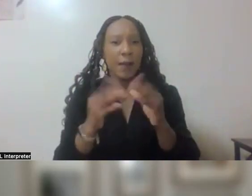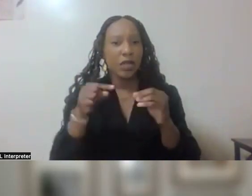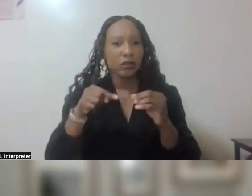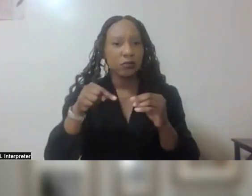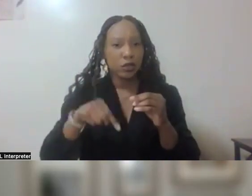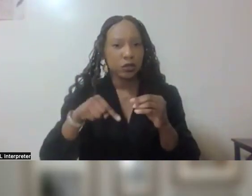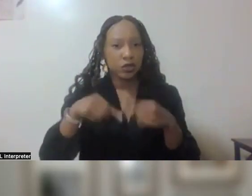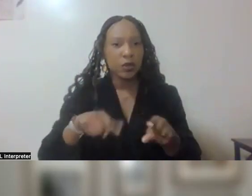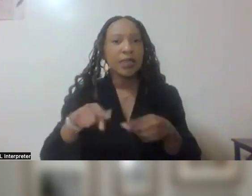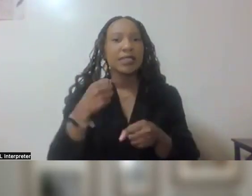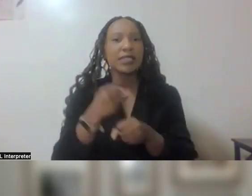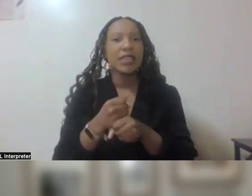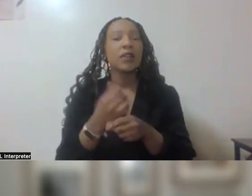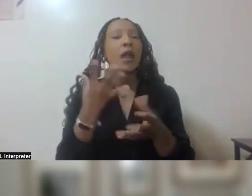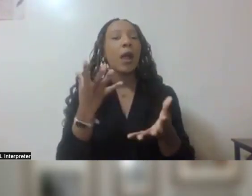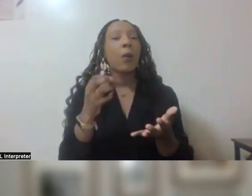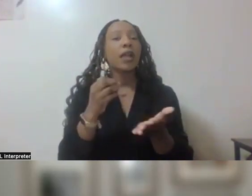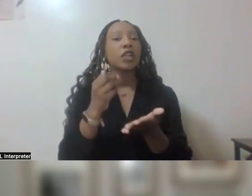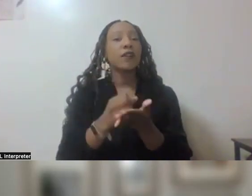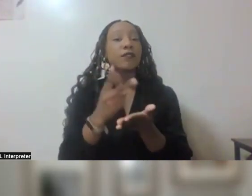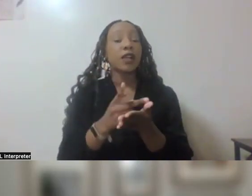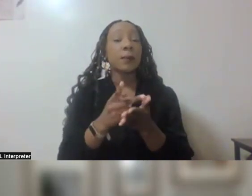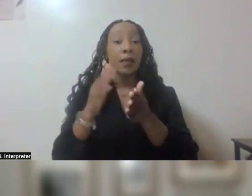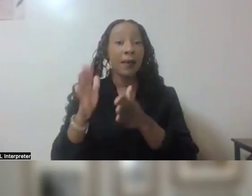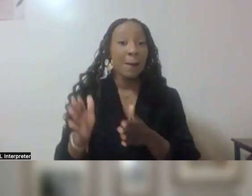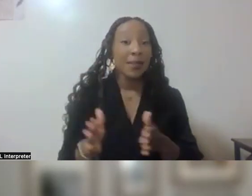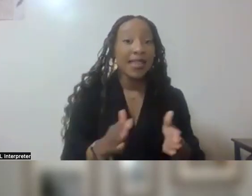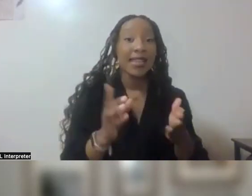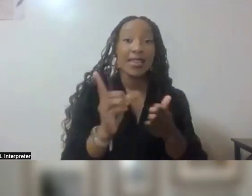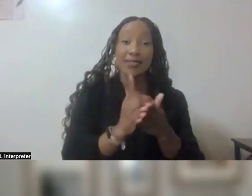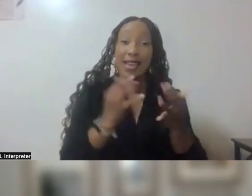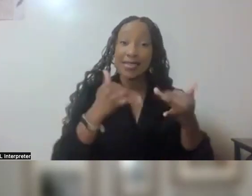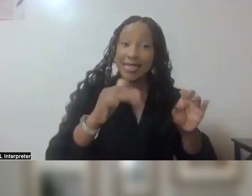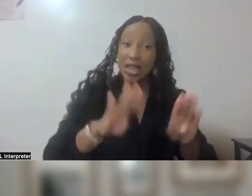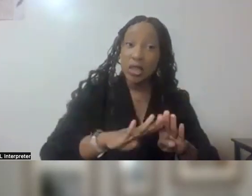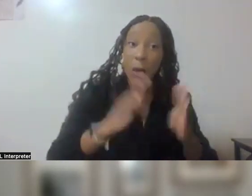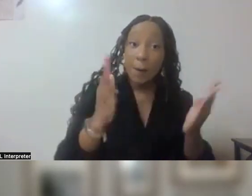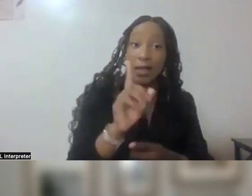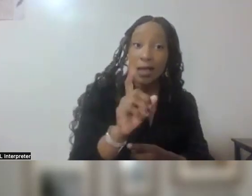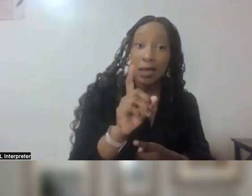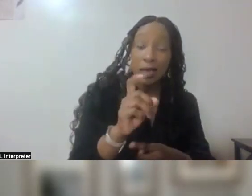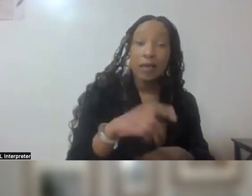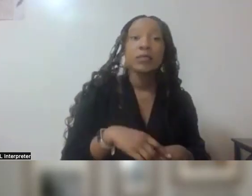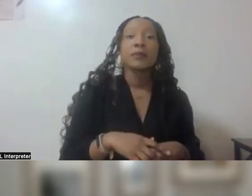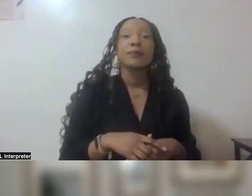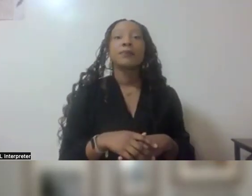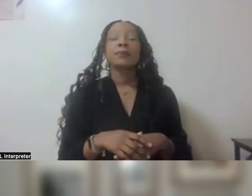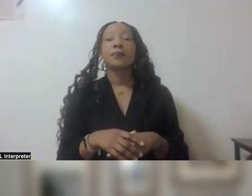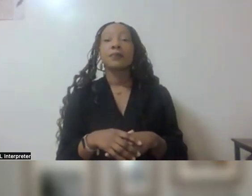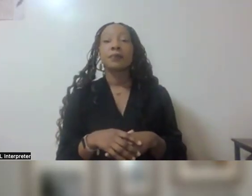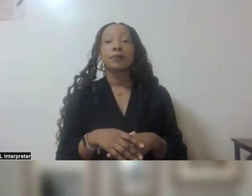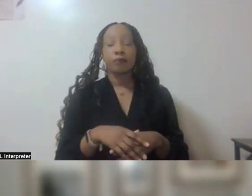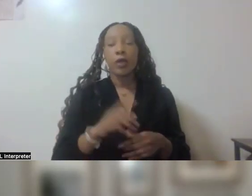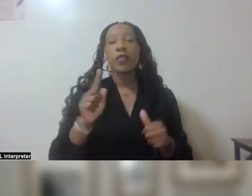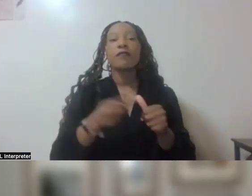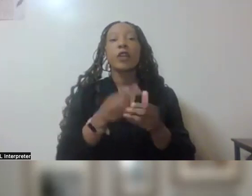like to confirm planning and design is still open, the first part of the question, or is the question, is planning and design